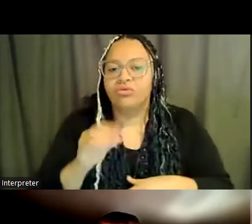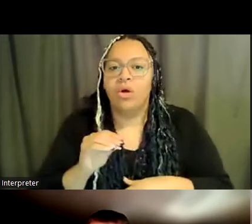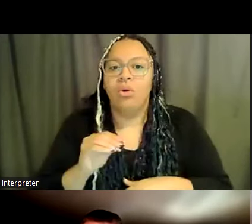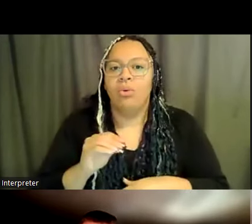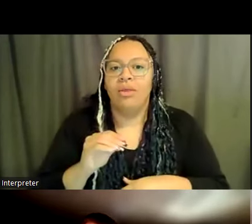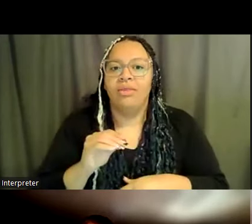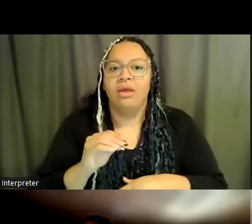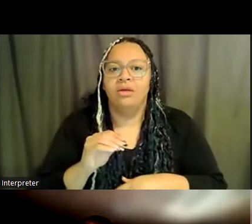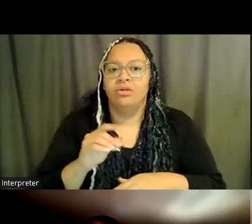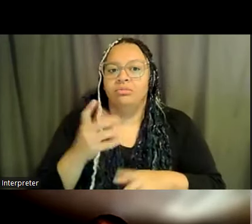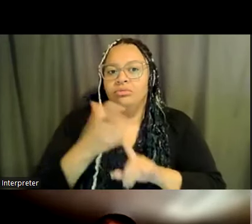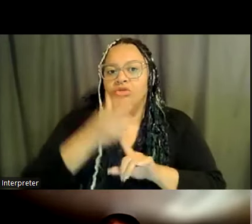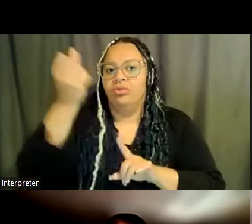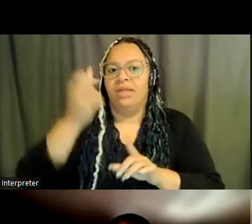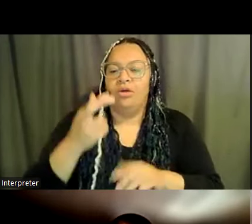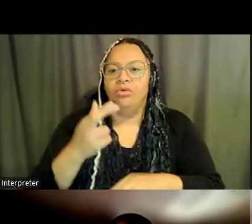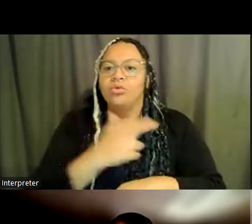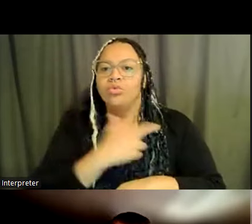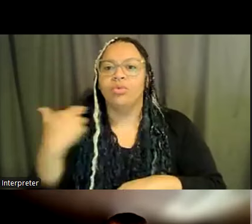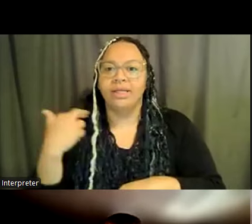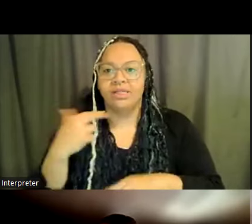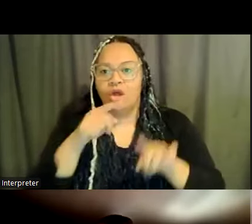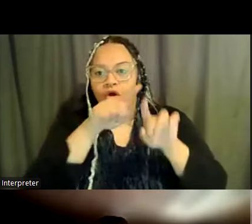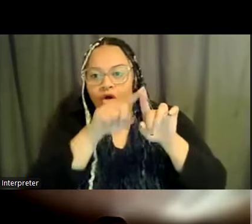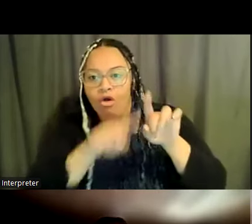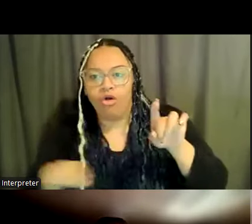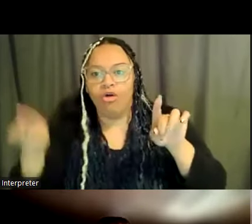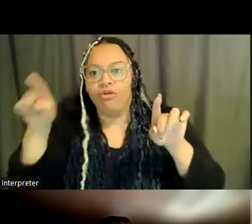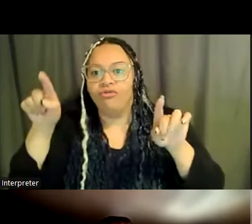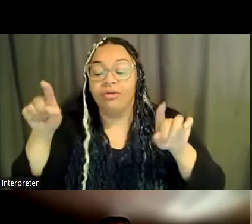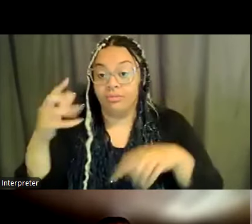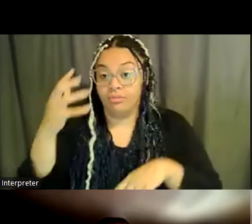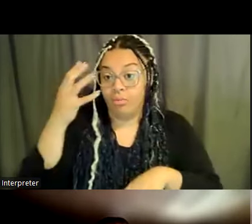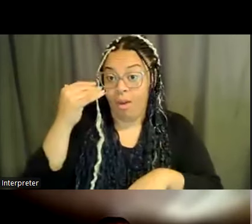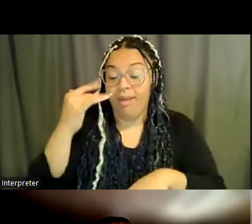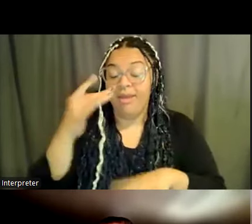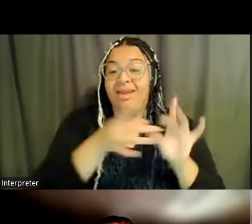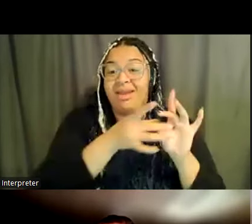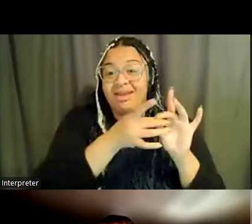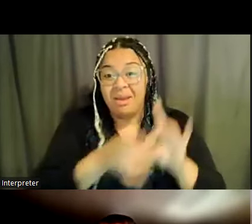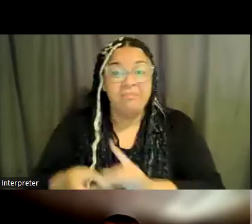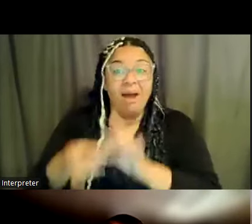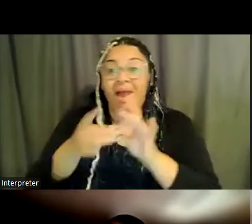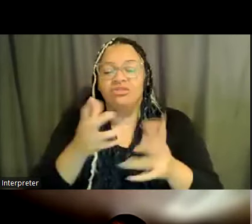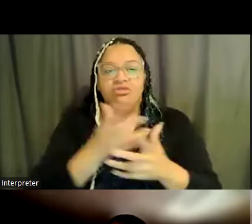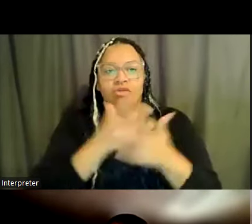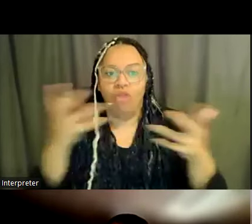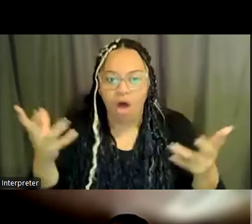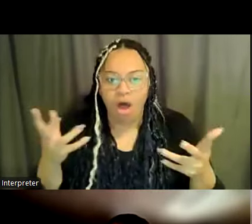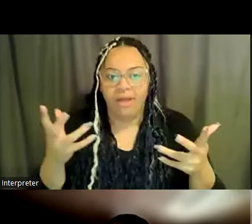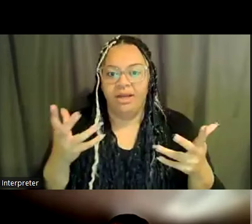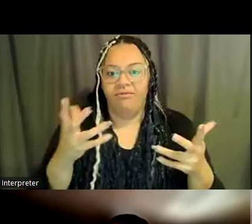curve. And the reason for that is, as Rebecca mentioned, it combines a lot of theories related to suicidality.